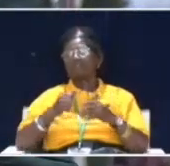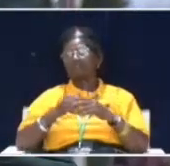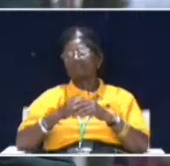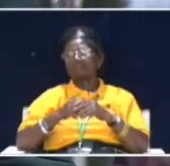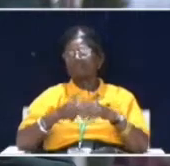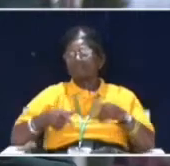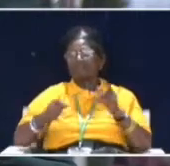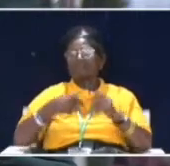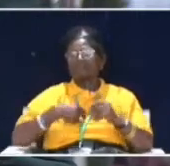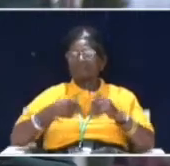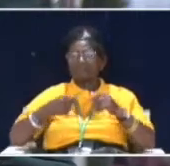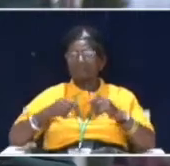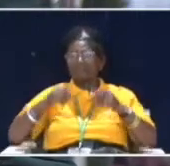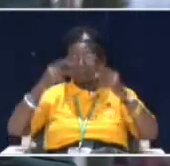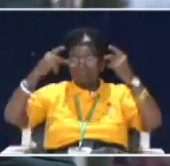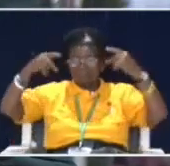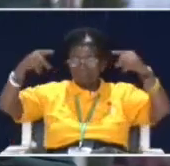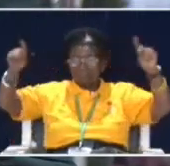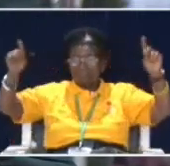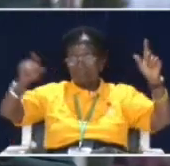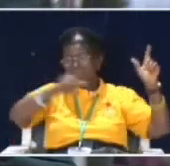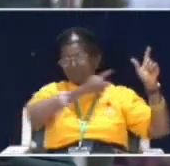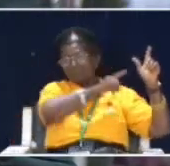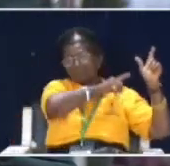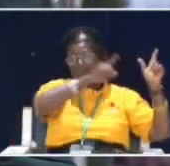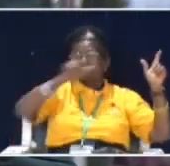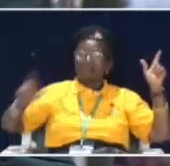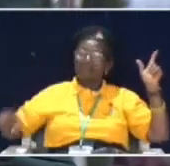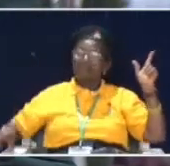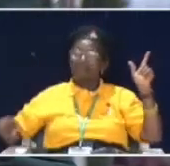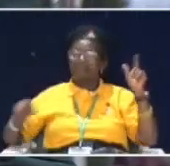Let me flourish, Lord. Ẹ jẹ́ kí n gbilẹ̀, Olúwa.